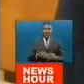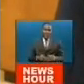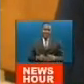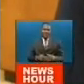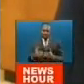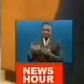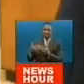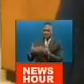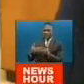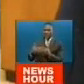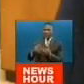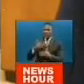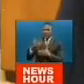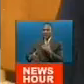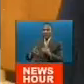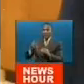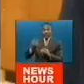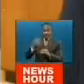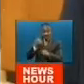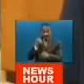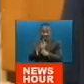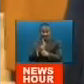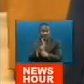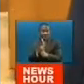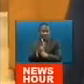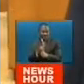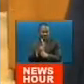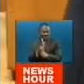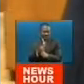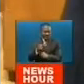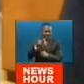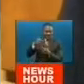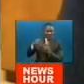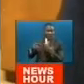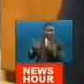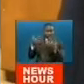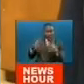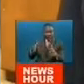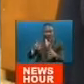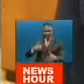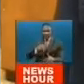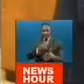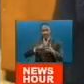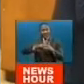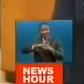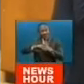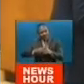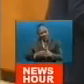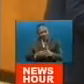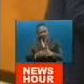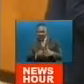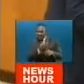should be able to do this before the end of the year. As soon as all those processes are done, I believe we will start the real implementation